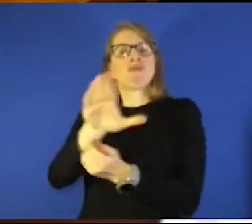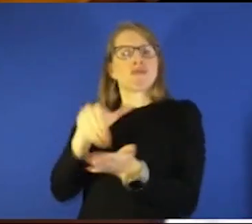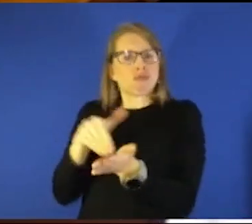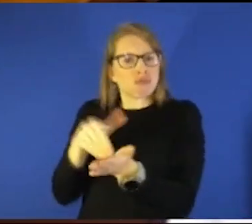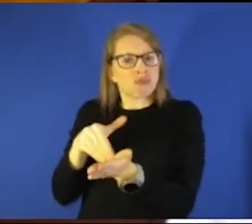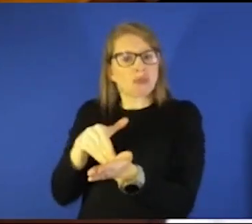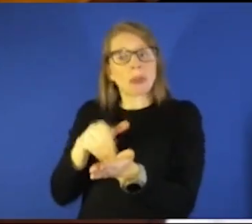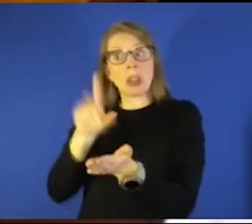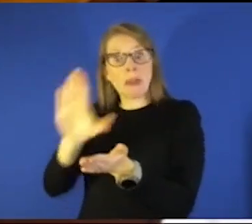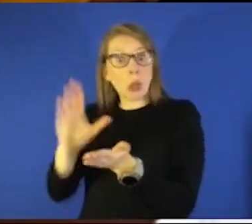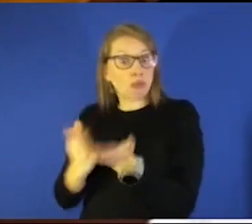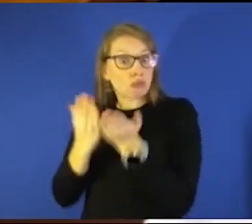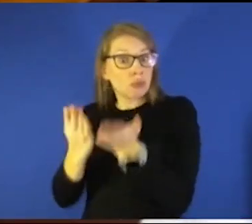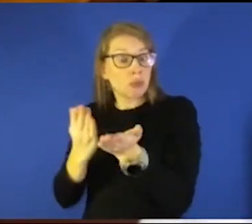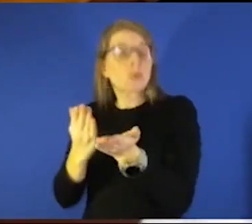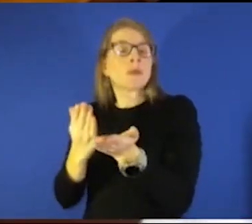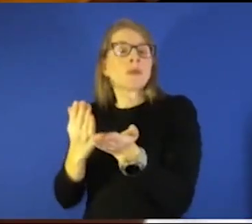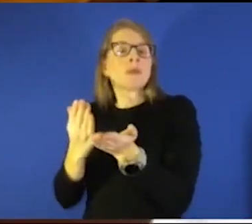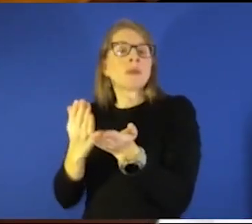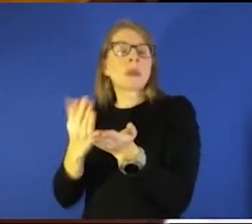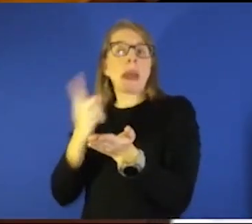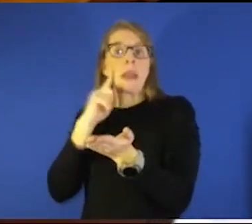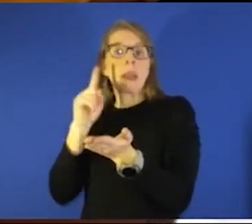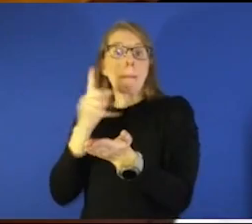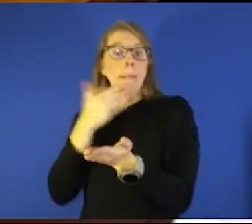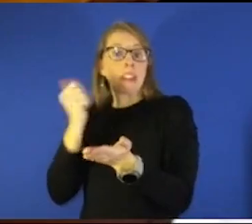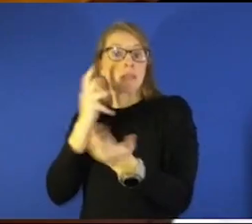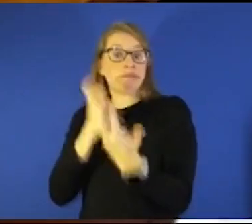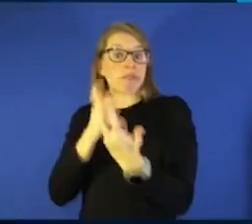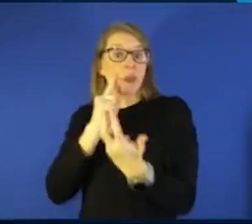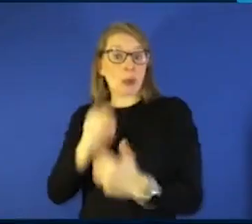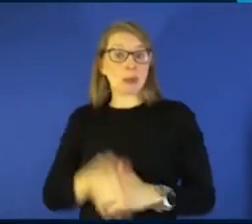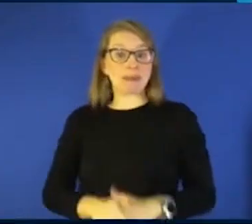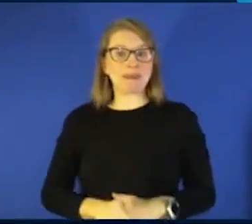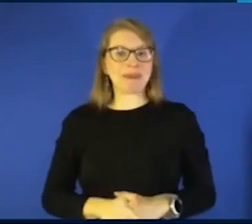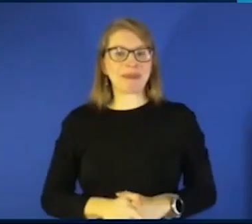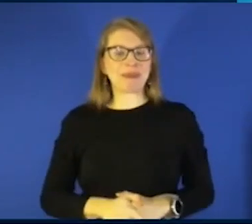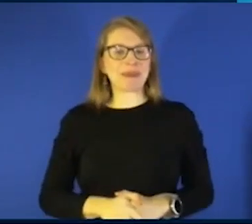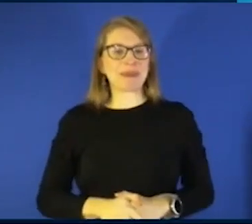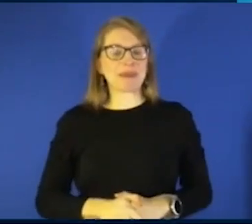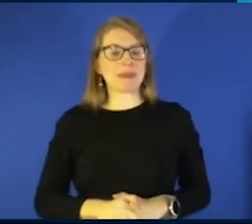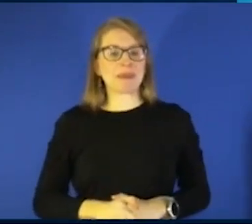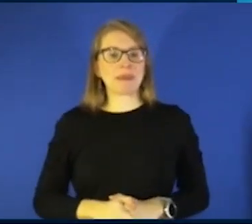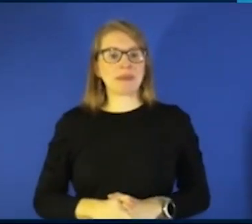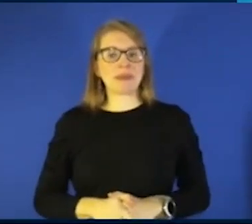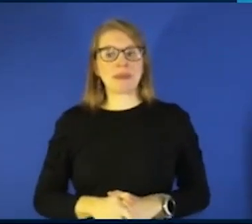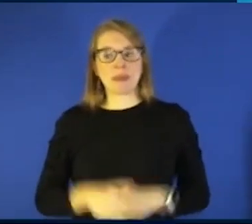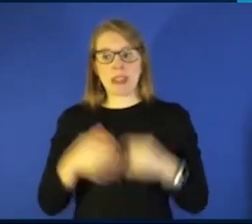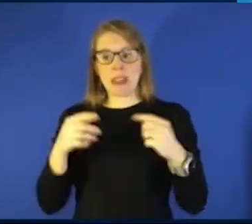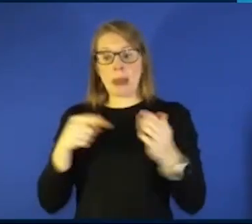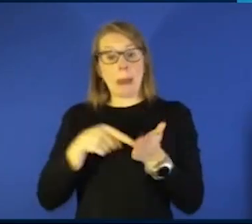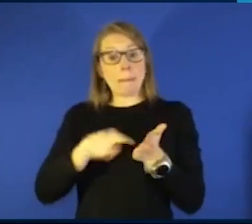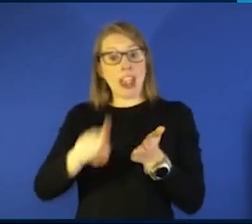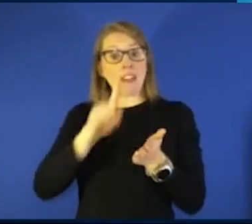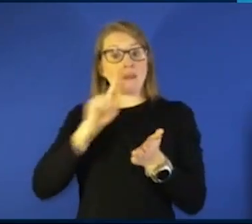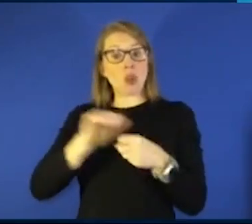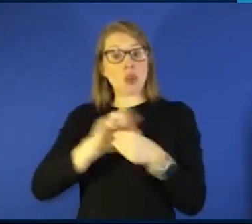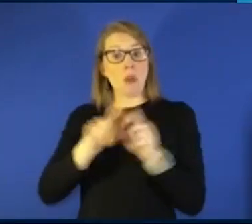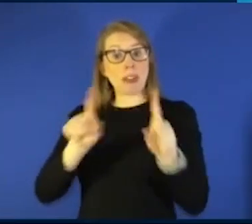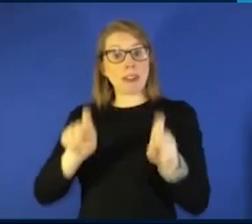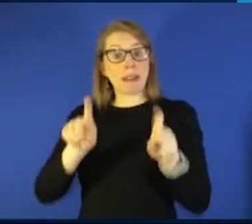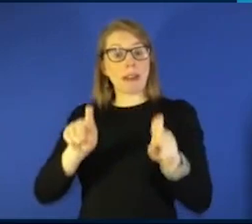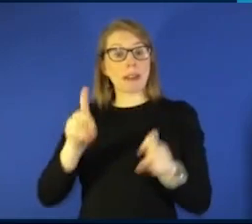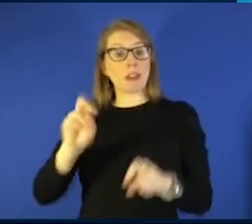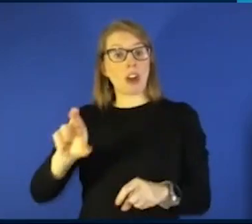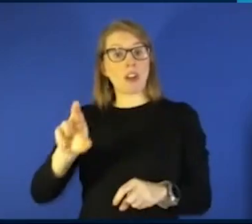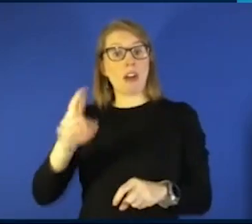their recommendation about what they think might be best. When it comes to paying for COVID testing, Dr. Hawkinson, we talked